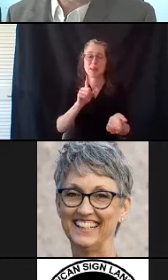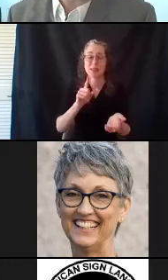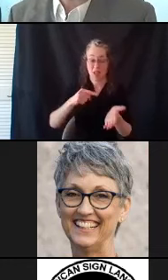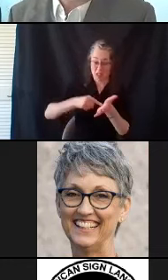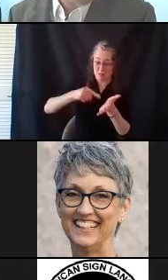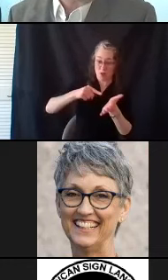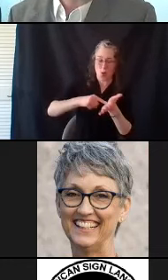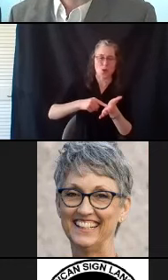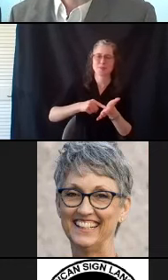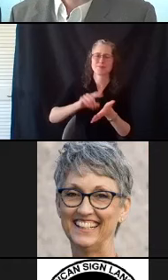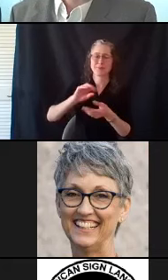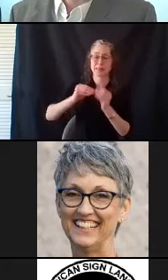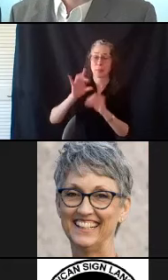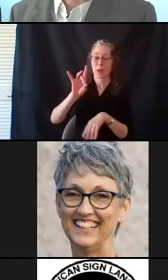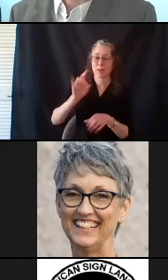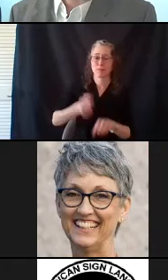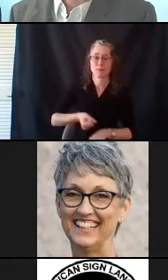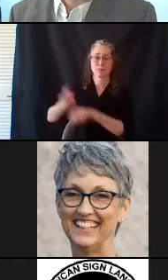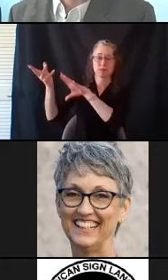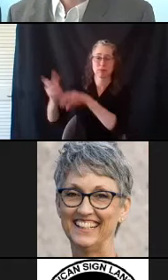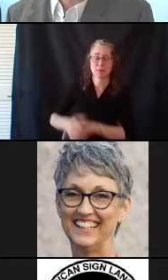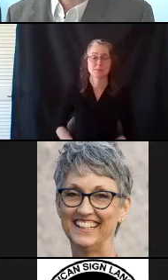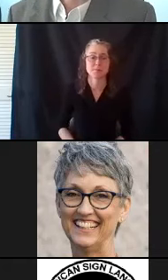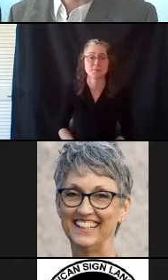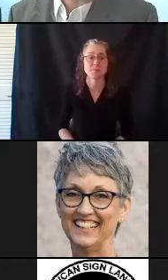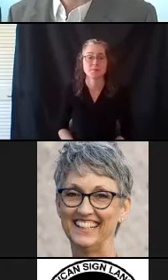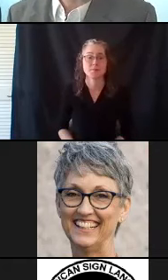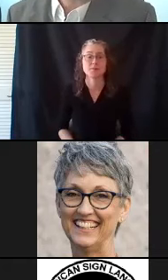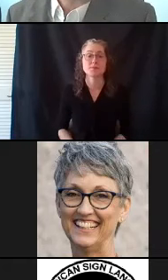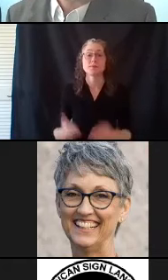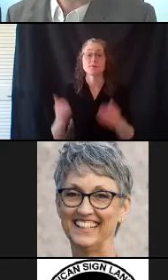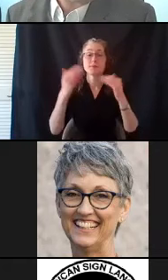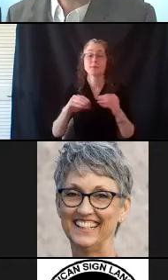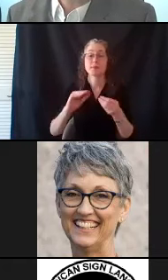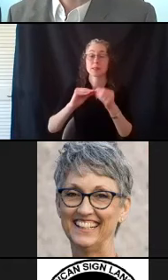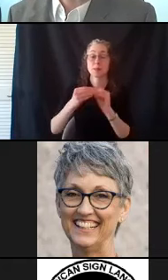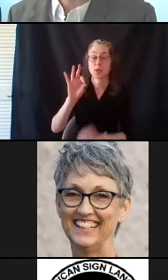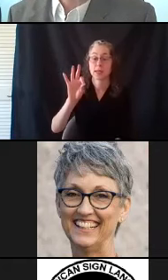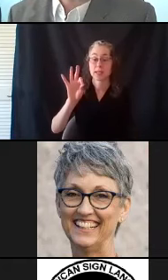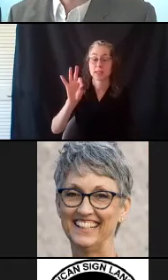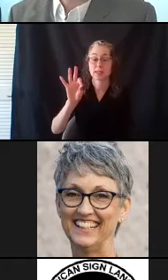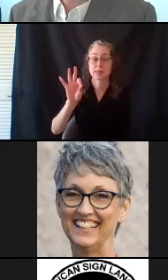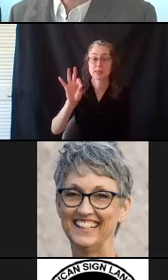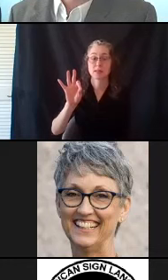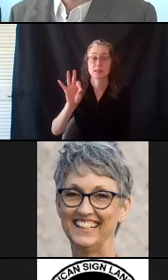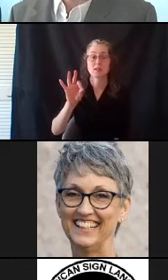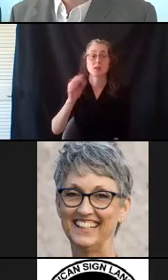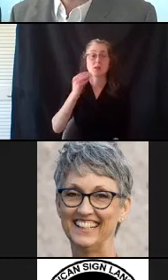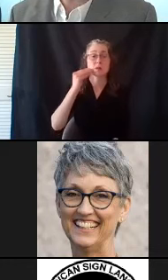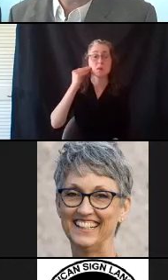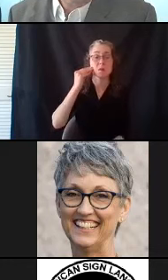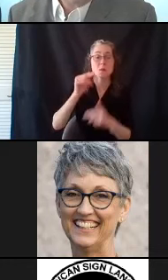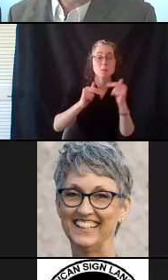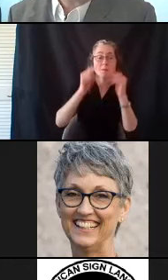8 out as well. Myth 9 says that home builders and architects may need to scrap